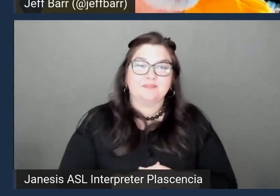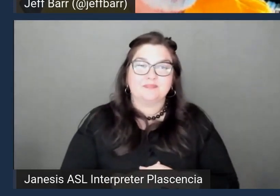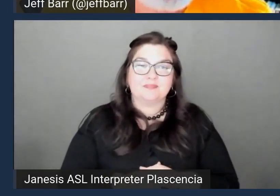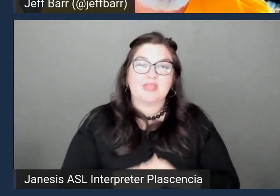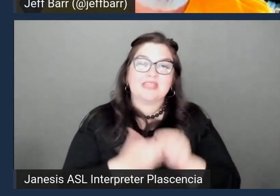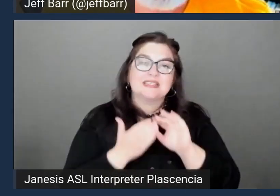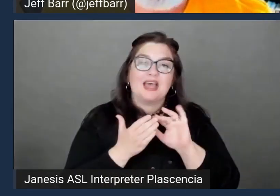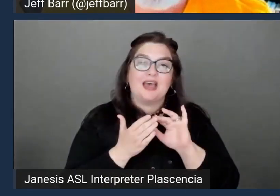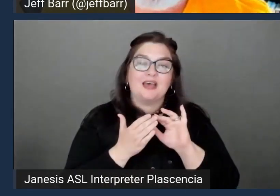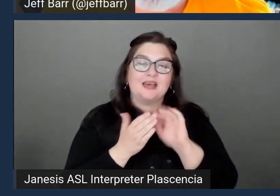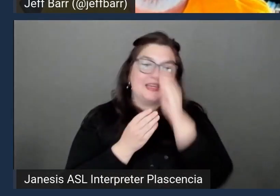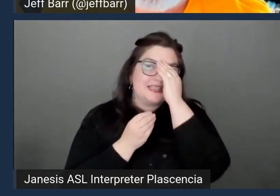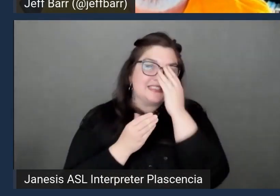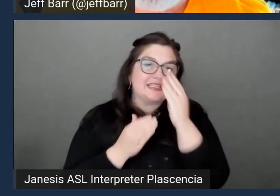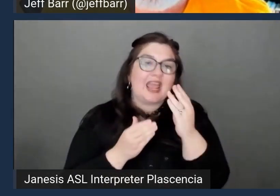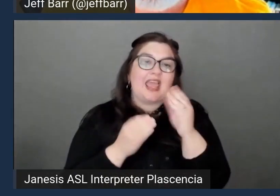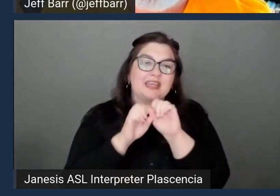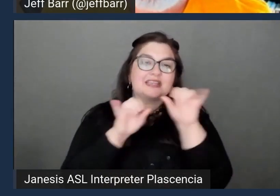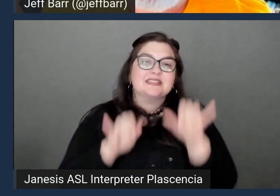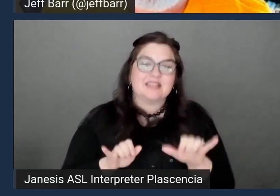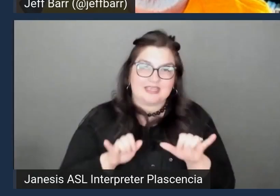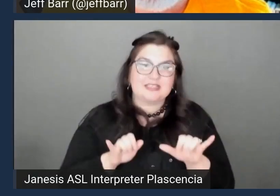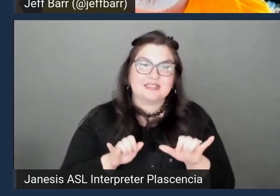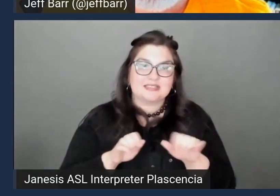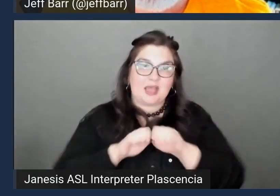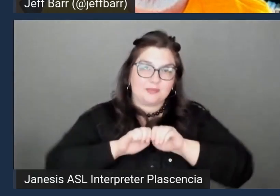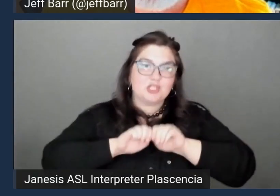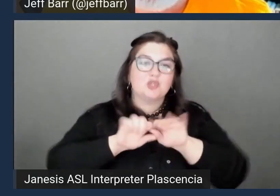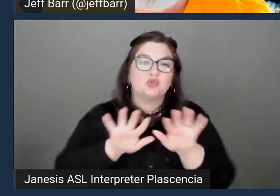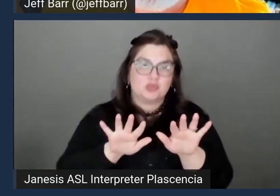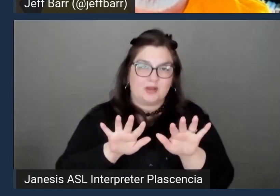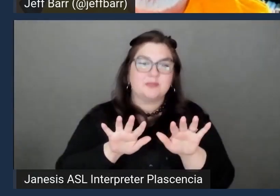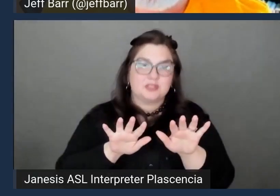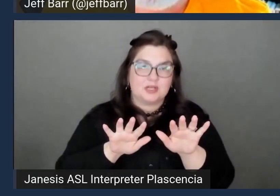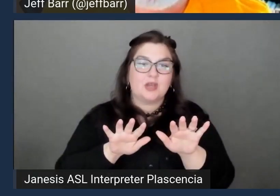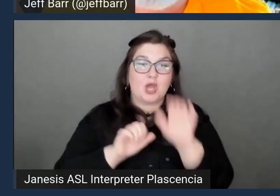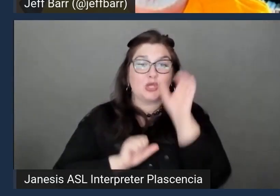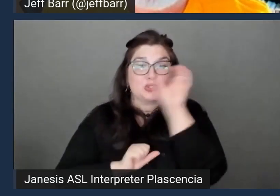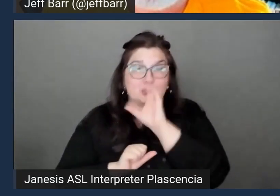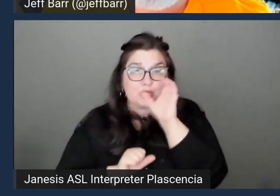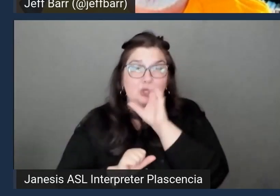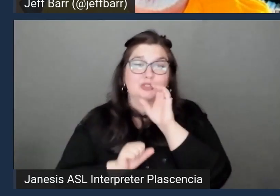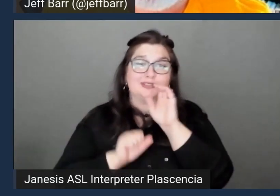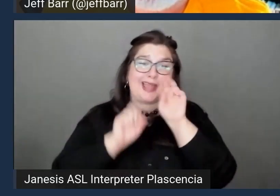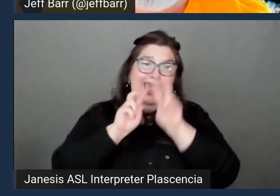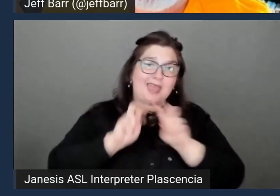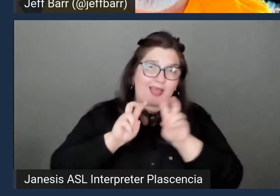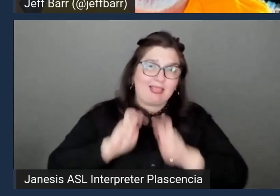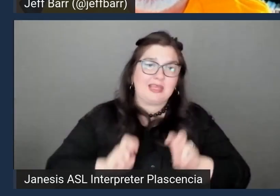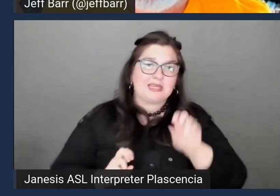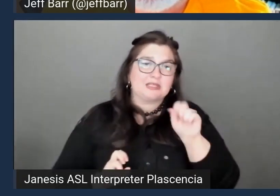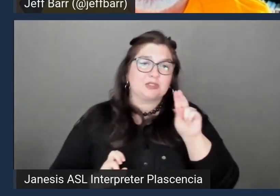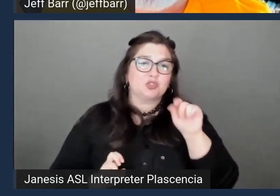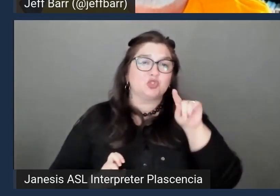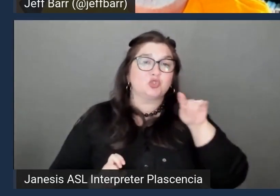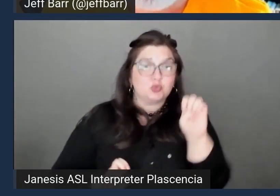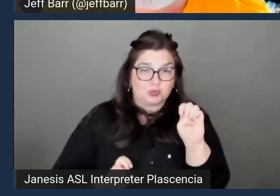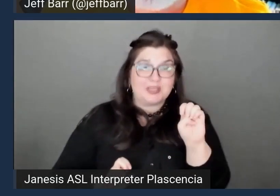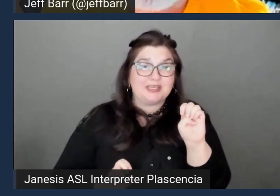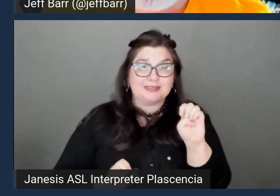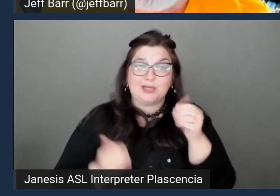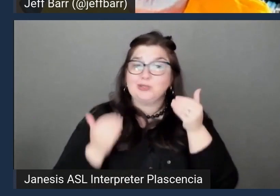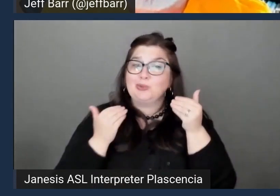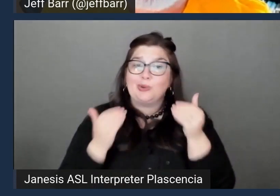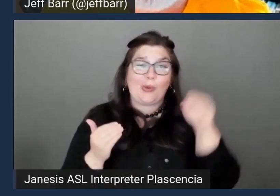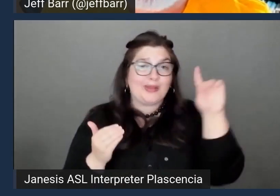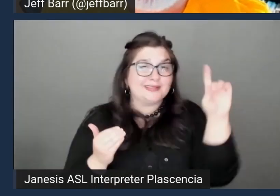system. It's an open source search and analytics suite. Okay, it's you can just go download it and start using